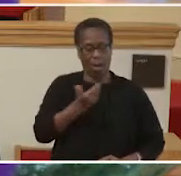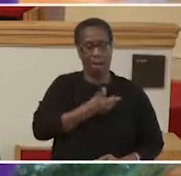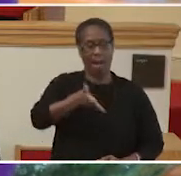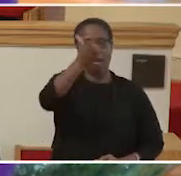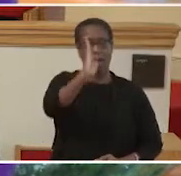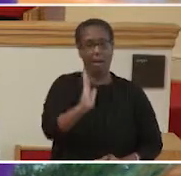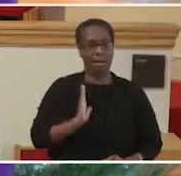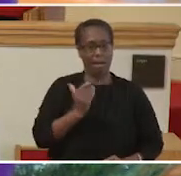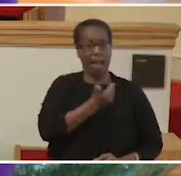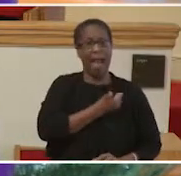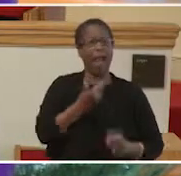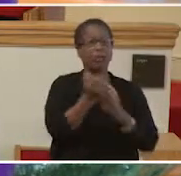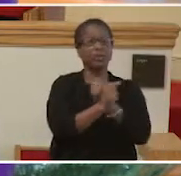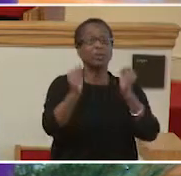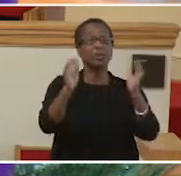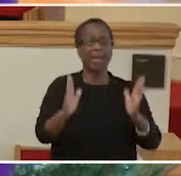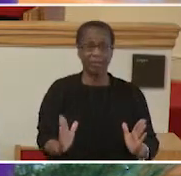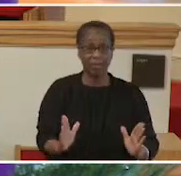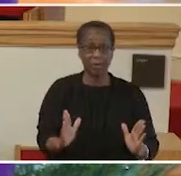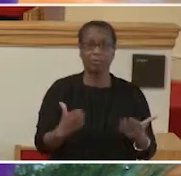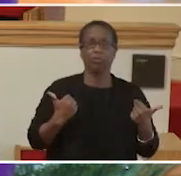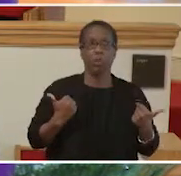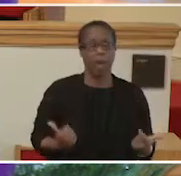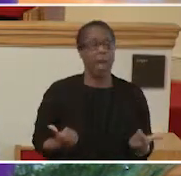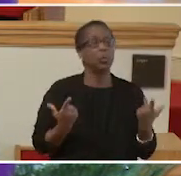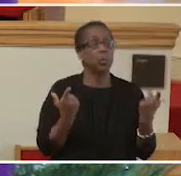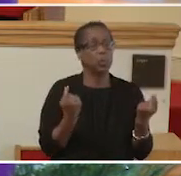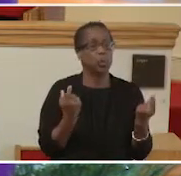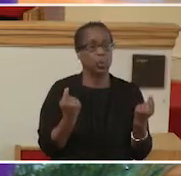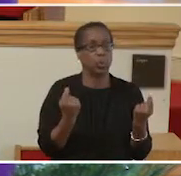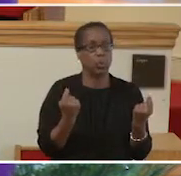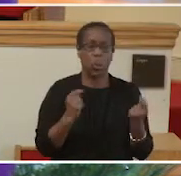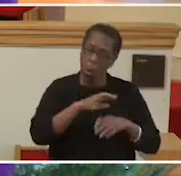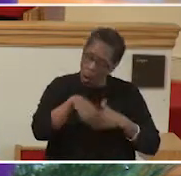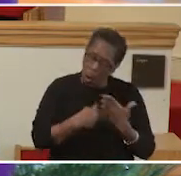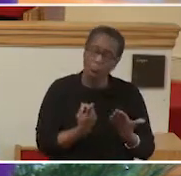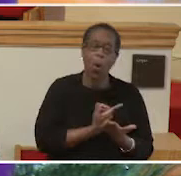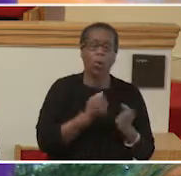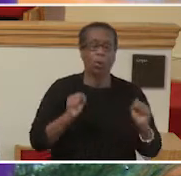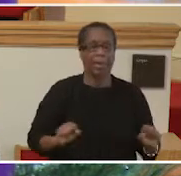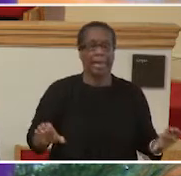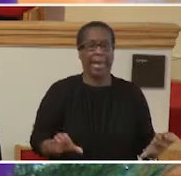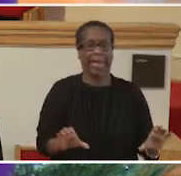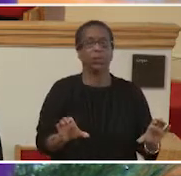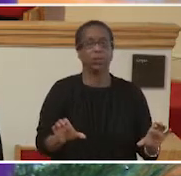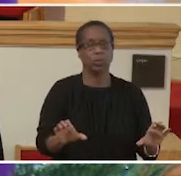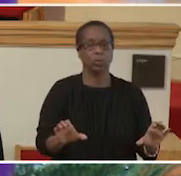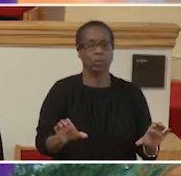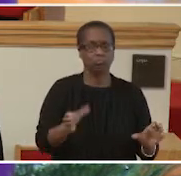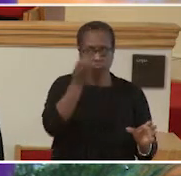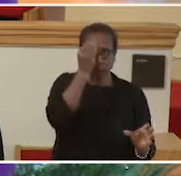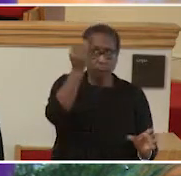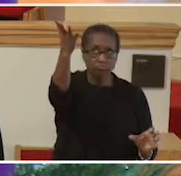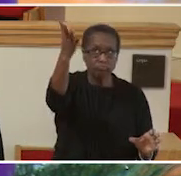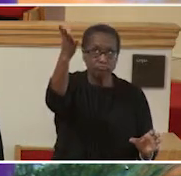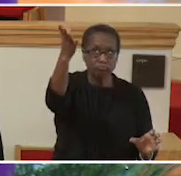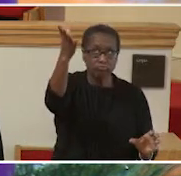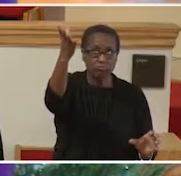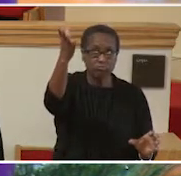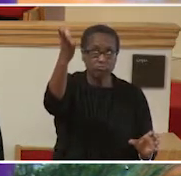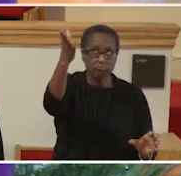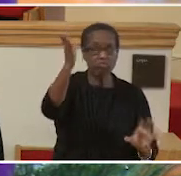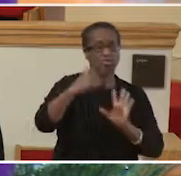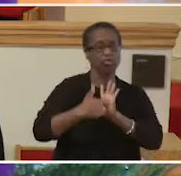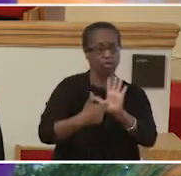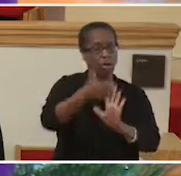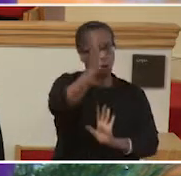our Savior. So let us do now all that we can to let God know that we